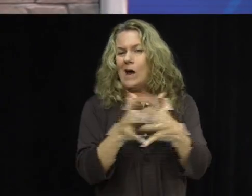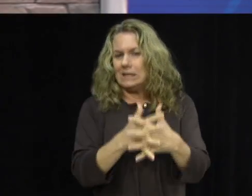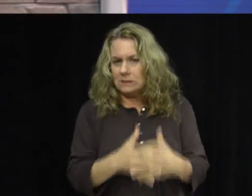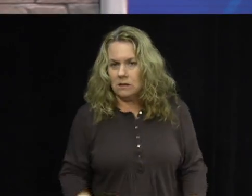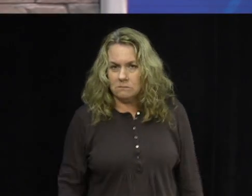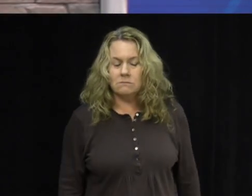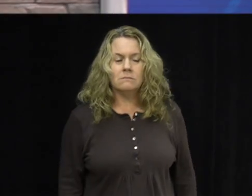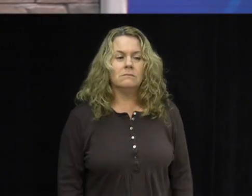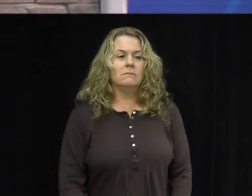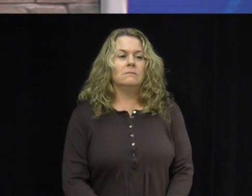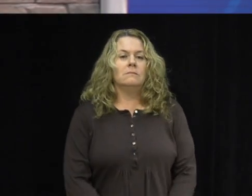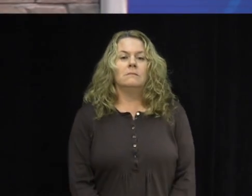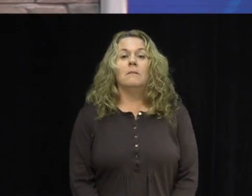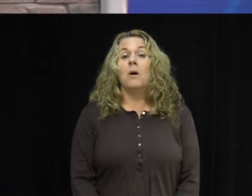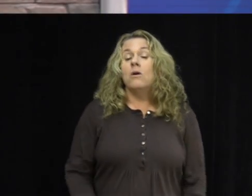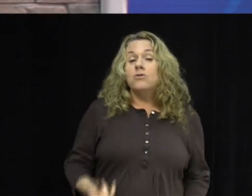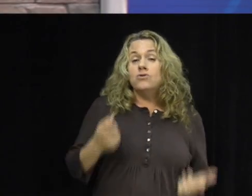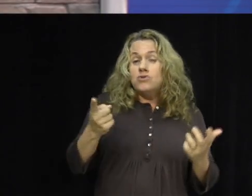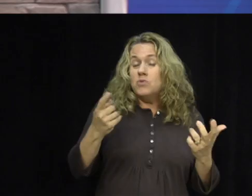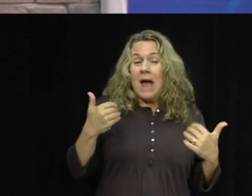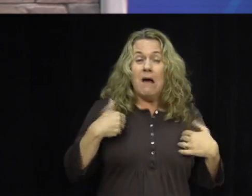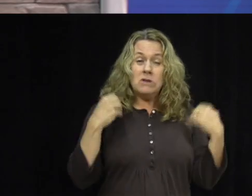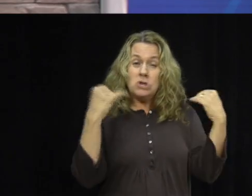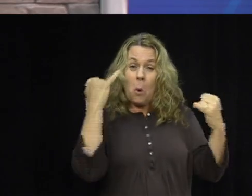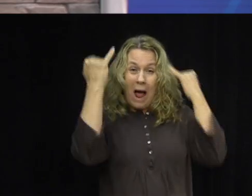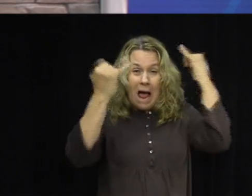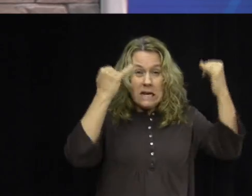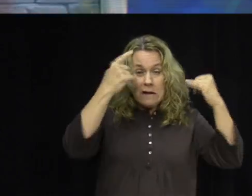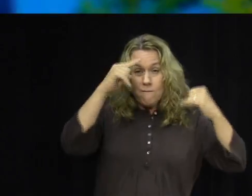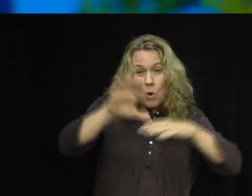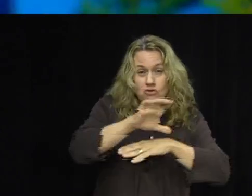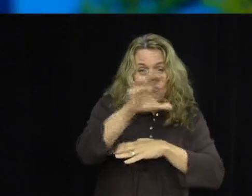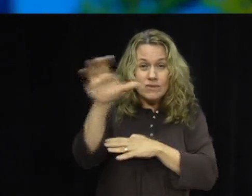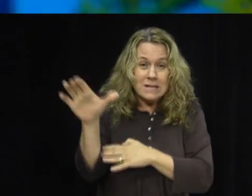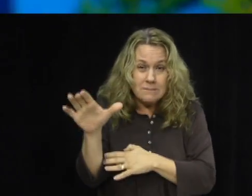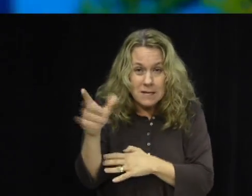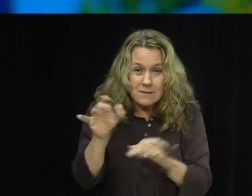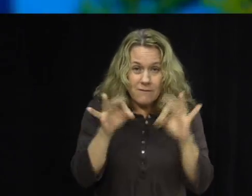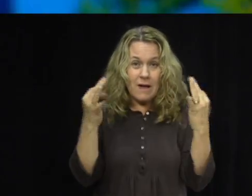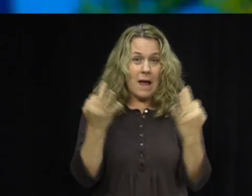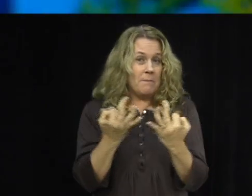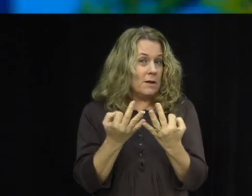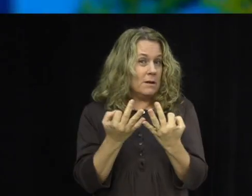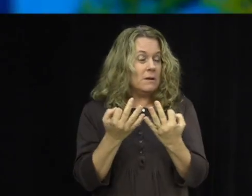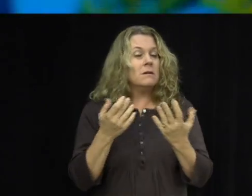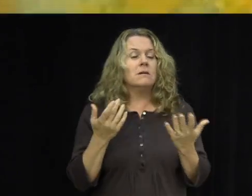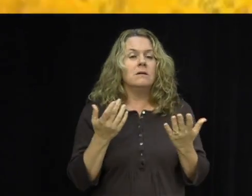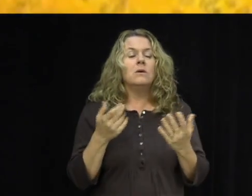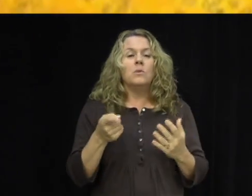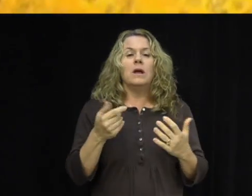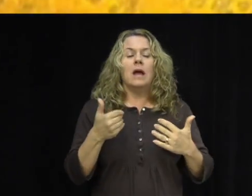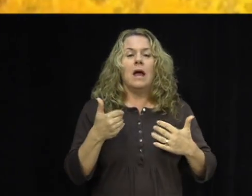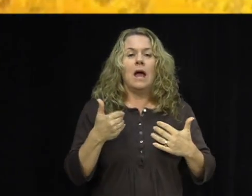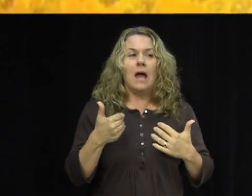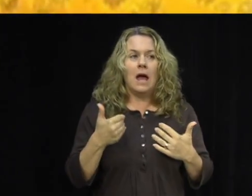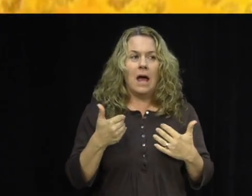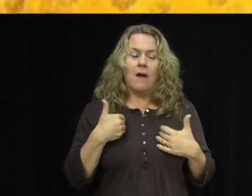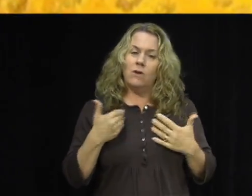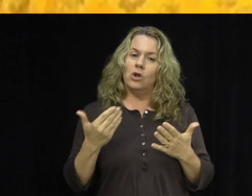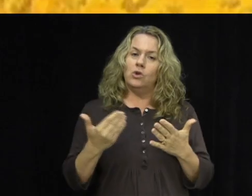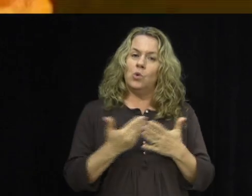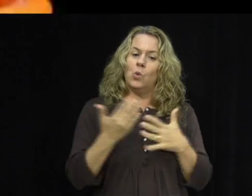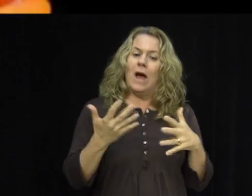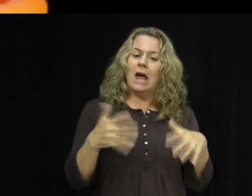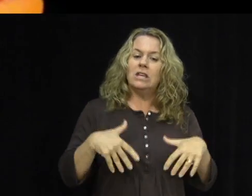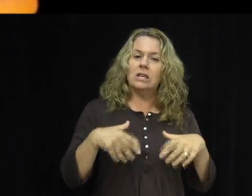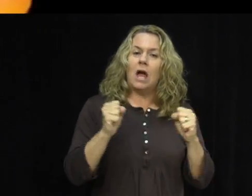Running out of holiday gift ideas for your friends and family? Well, Birch Aquarium has created an Adopt a Fish program where San